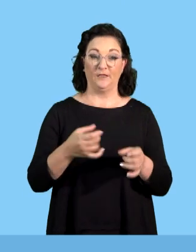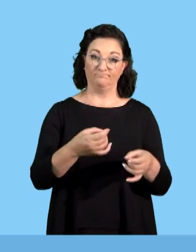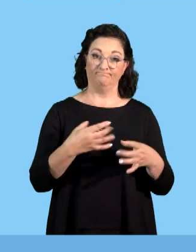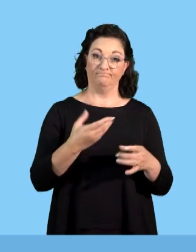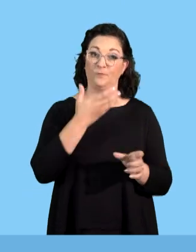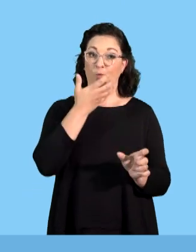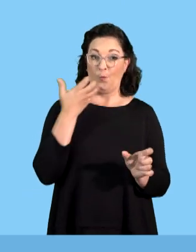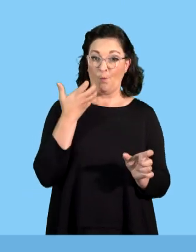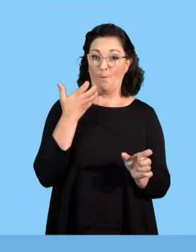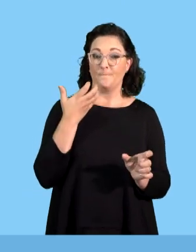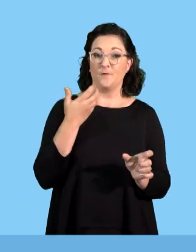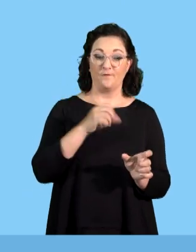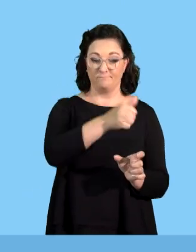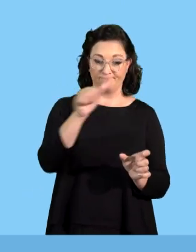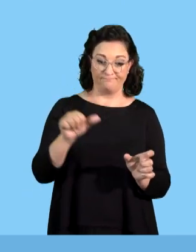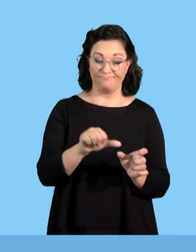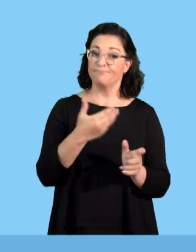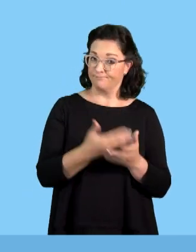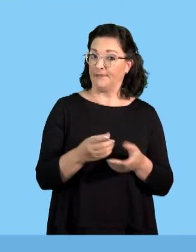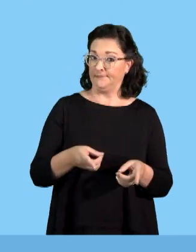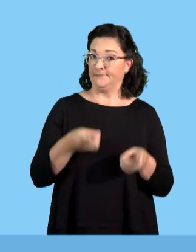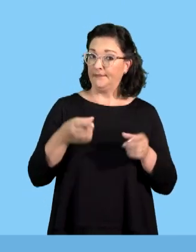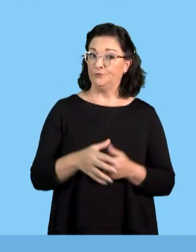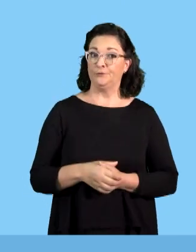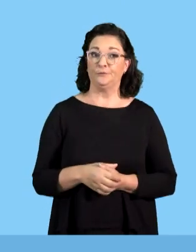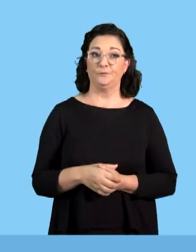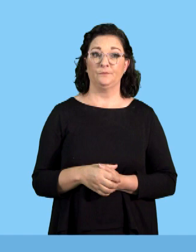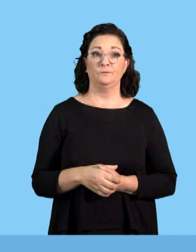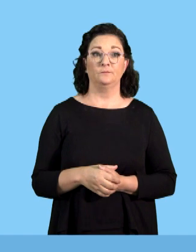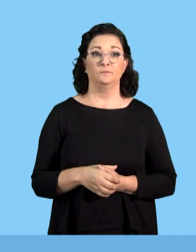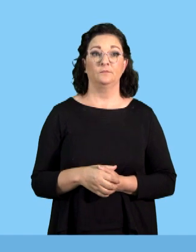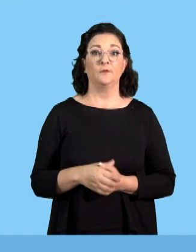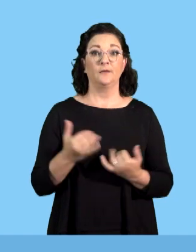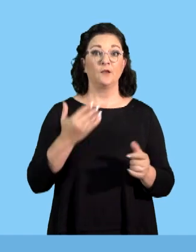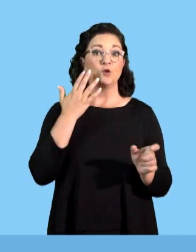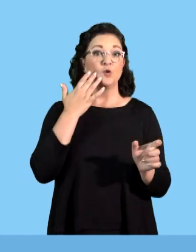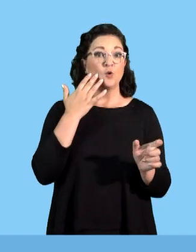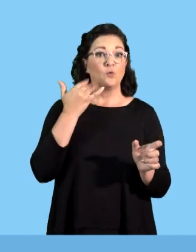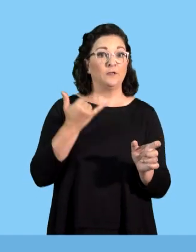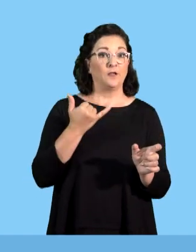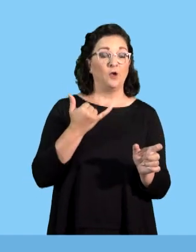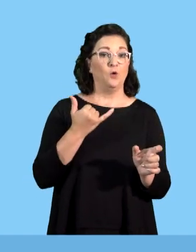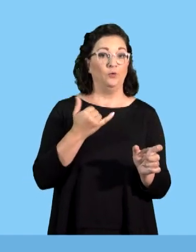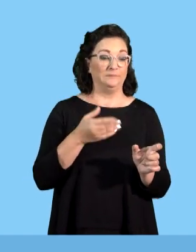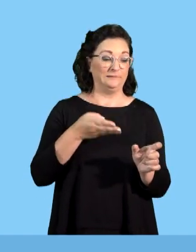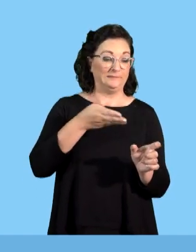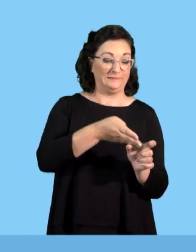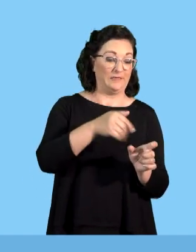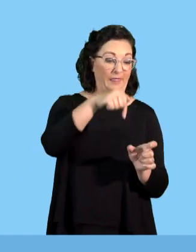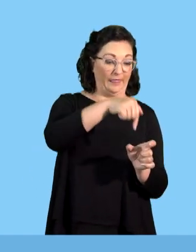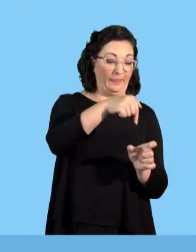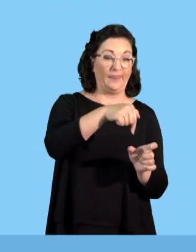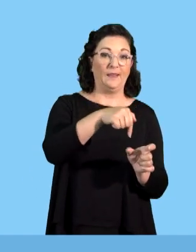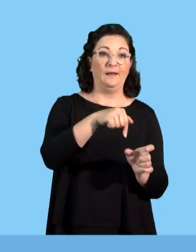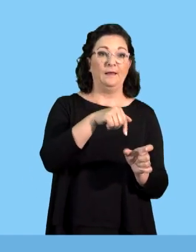the heating effect of an electric current can be dangerous. So as now those electrons are transferring their energy into